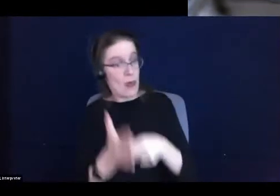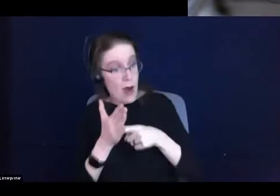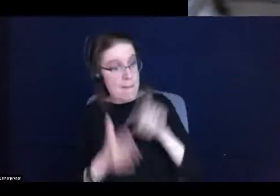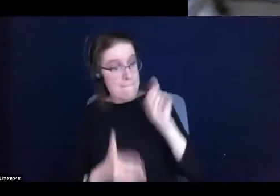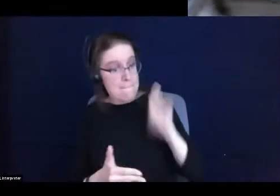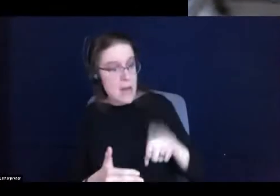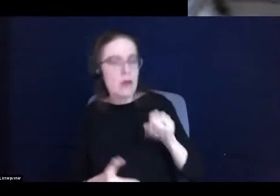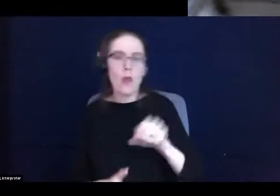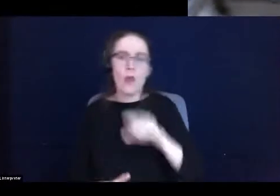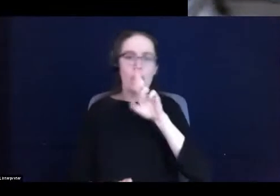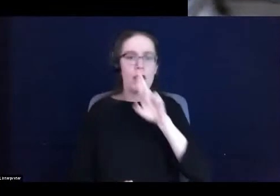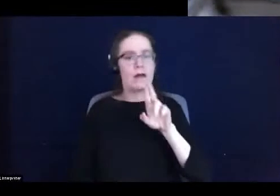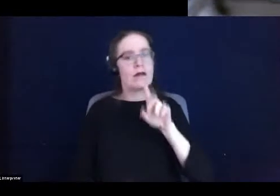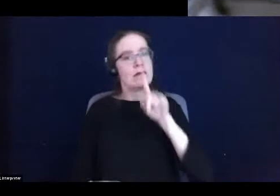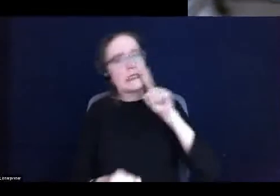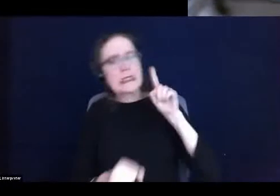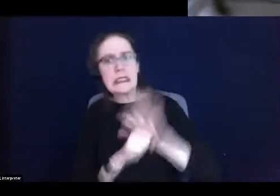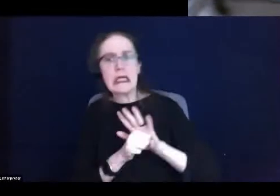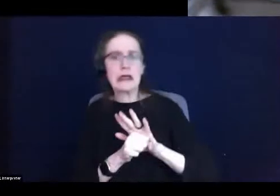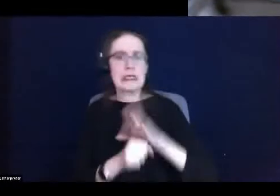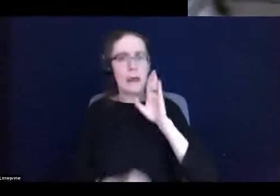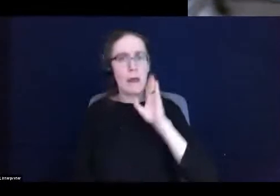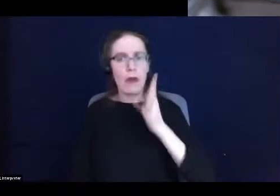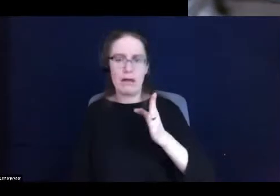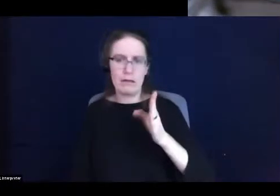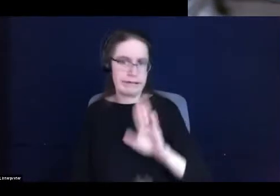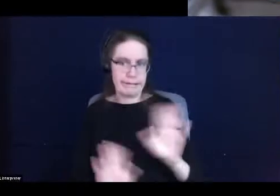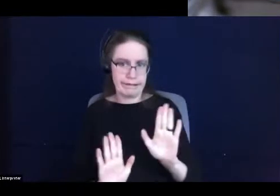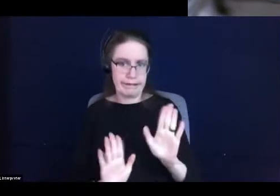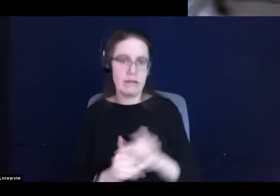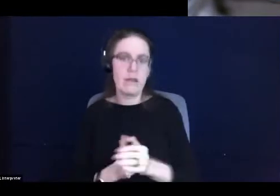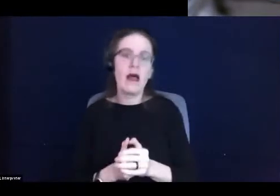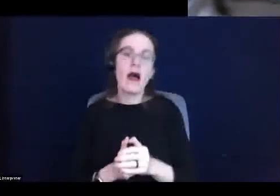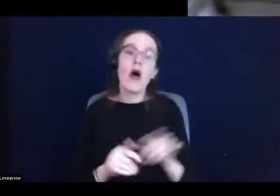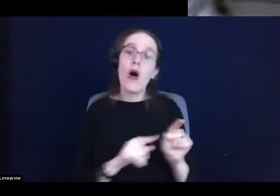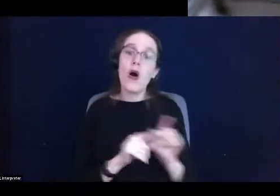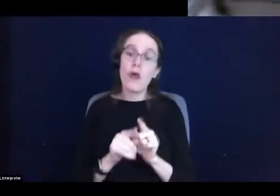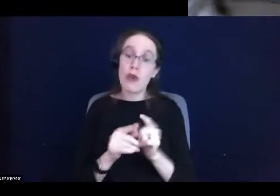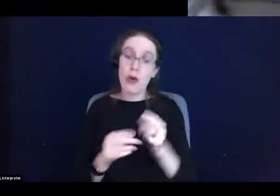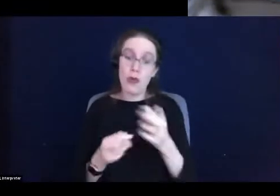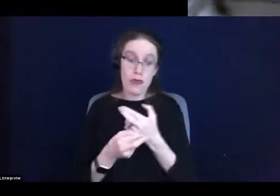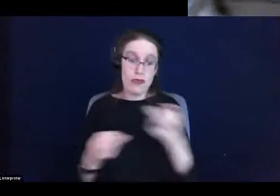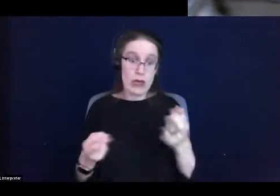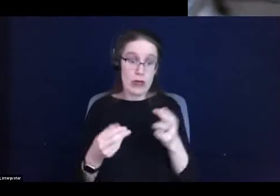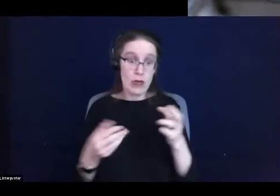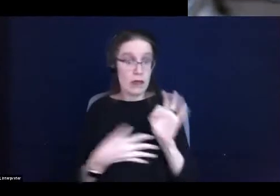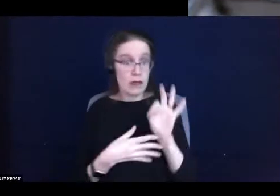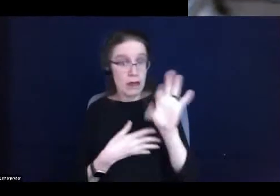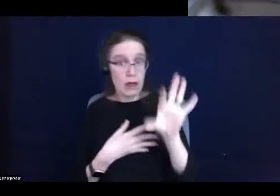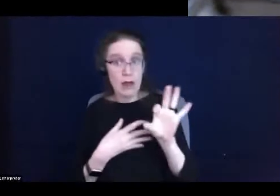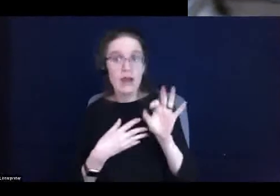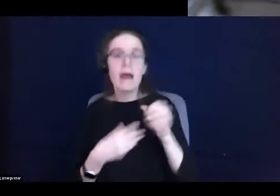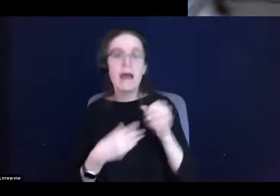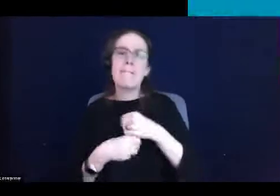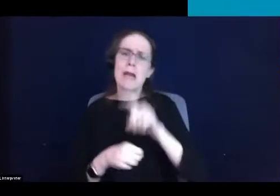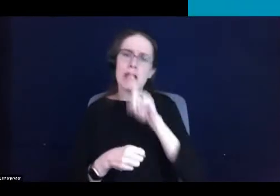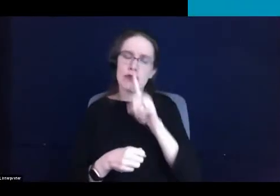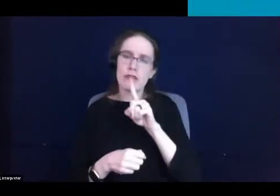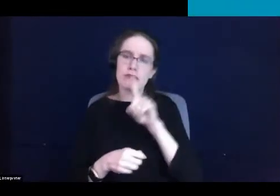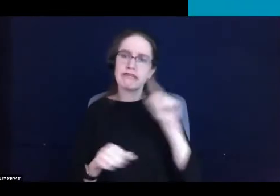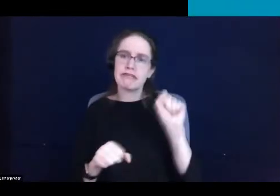sort. And of the resources that we're giving out, we need to make sure that they're vetted as well.